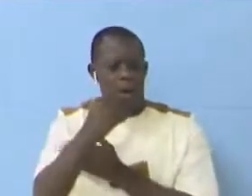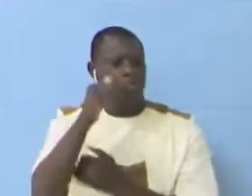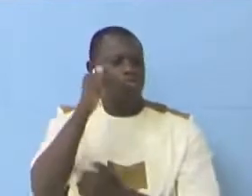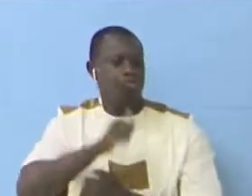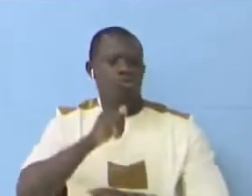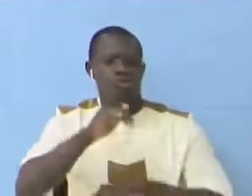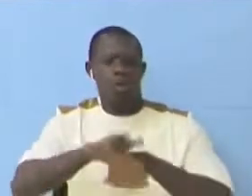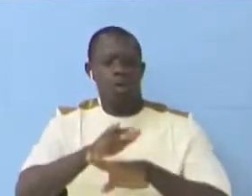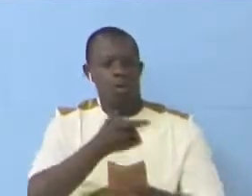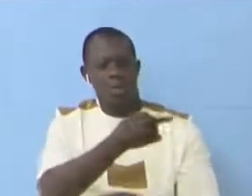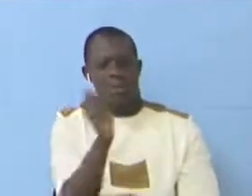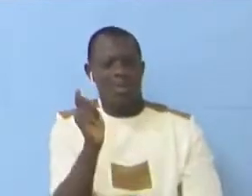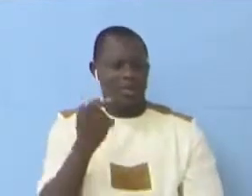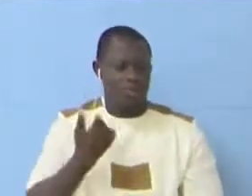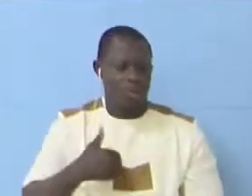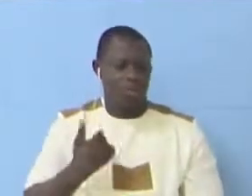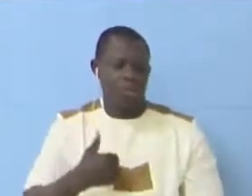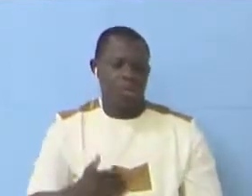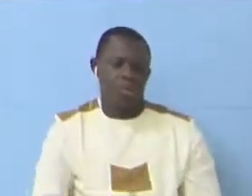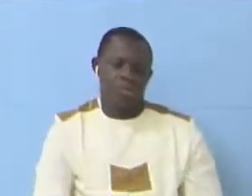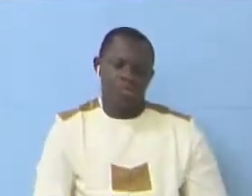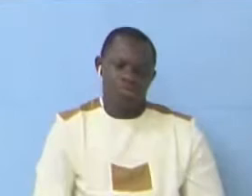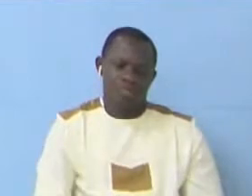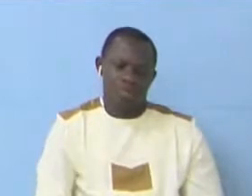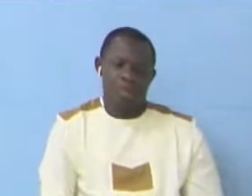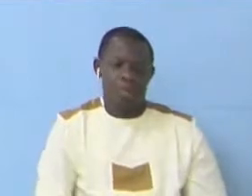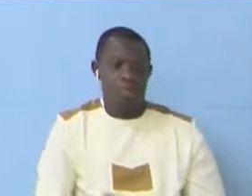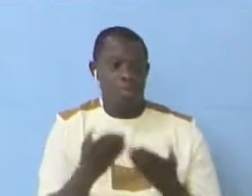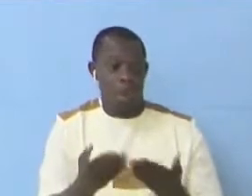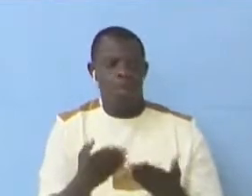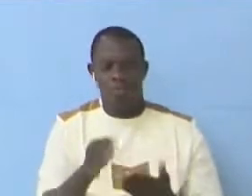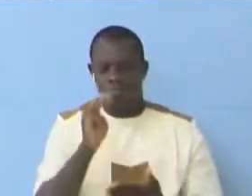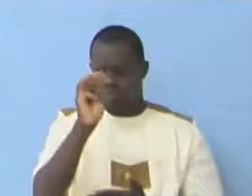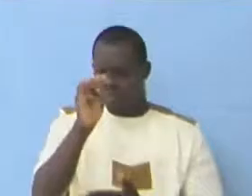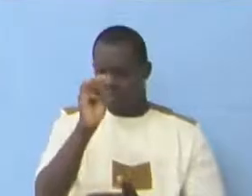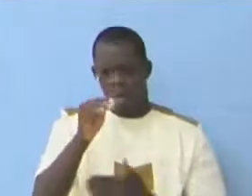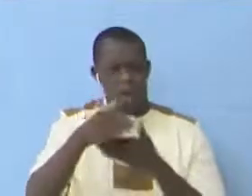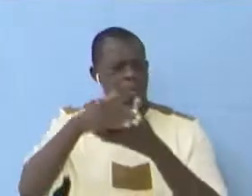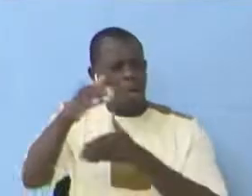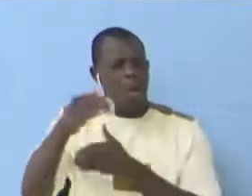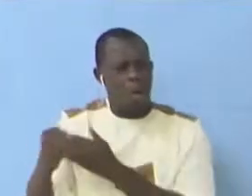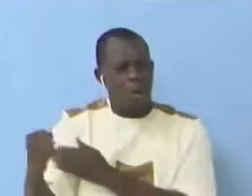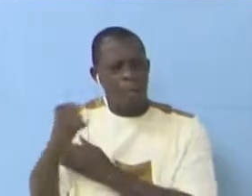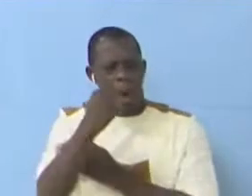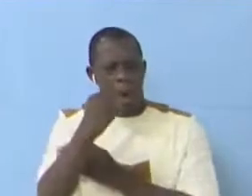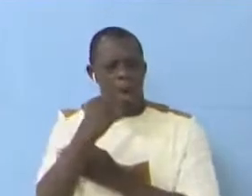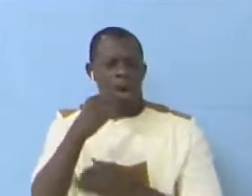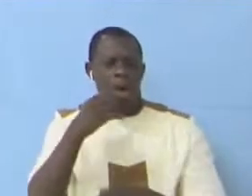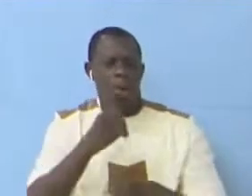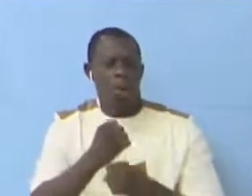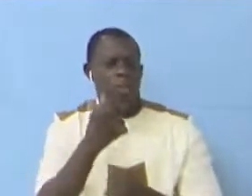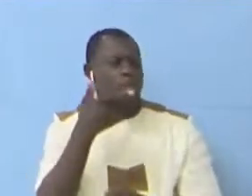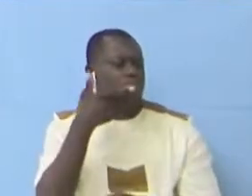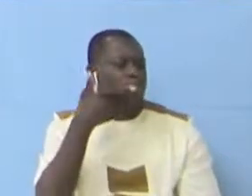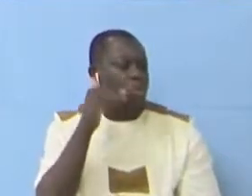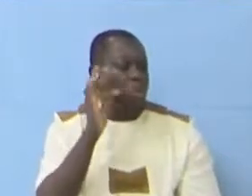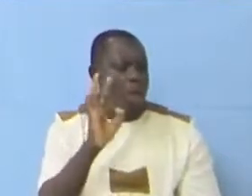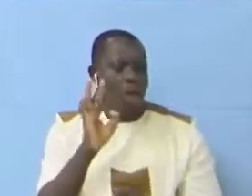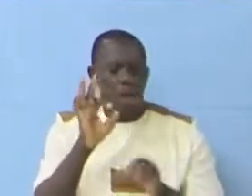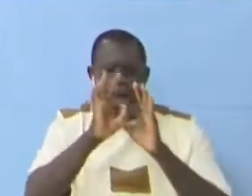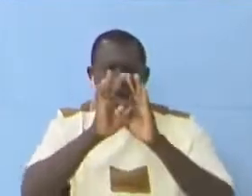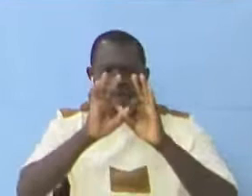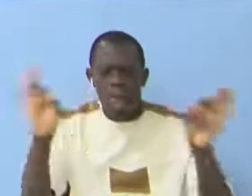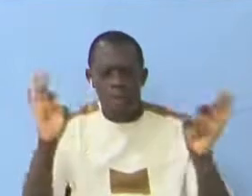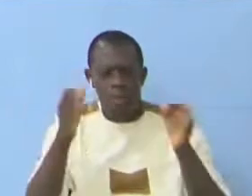people. doole ju jéggi dayoo lañ jëfee ci kaw ñooñu. But to call it excessive force is in fact to sugarcoat it, is in fact to decorate it